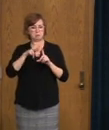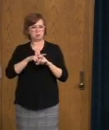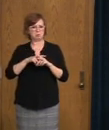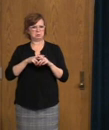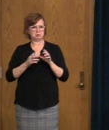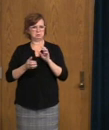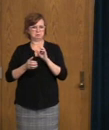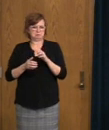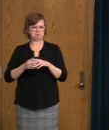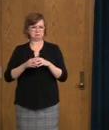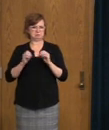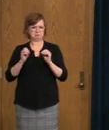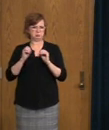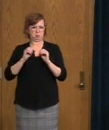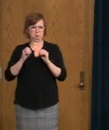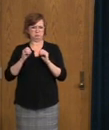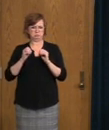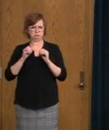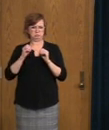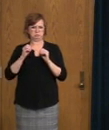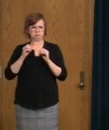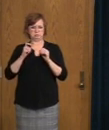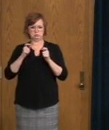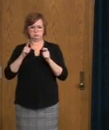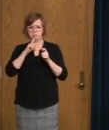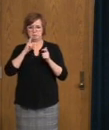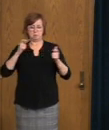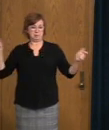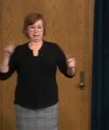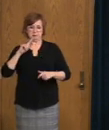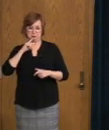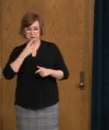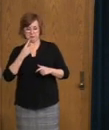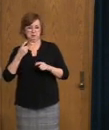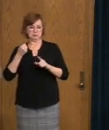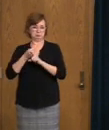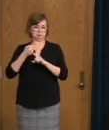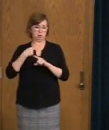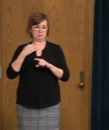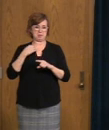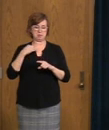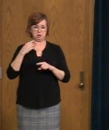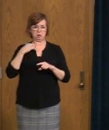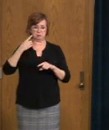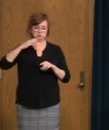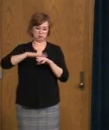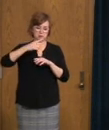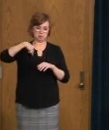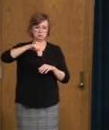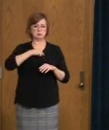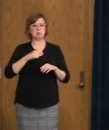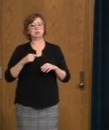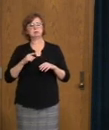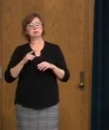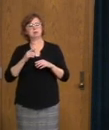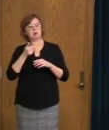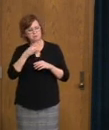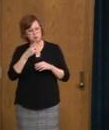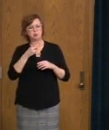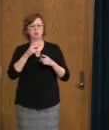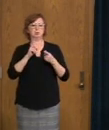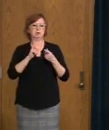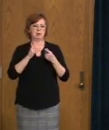changes certainly do have an immediate impact, and we see that most acutely in the surgical slowdowns that are occurring in a number